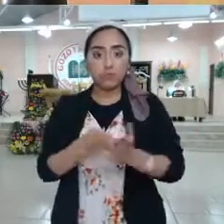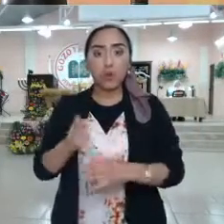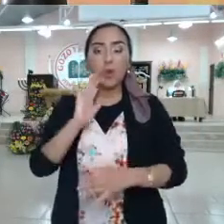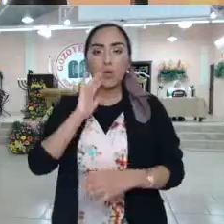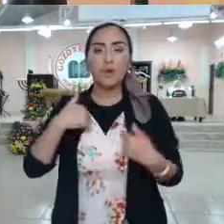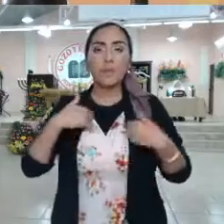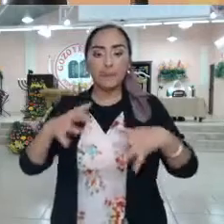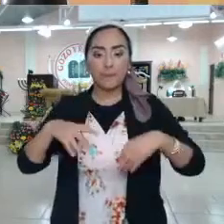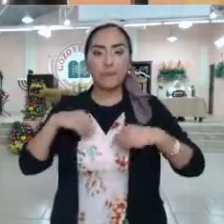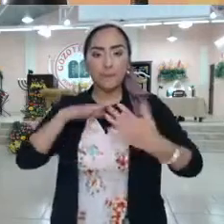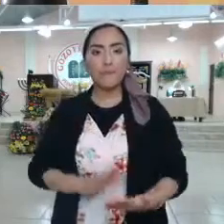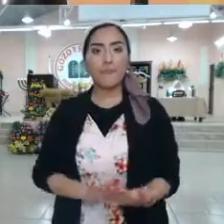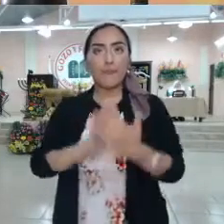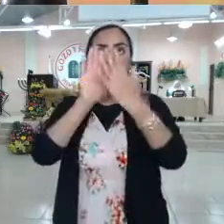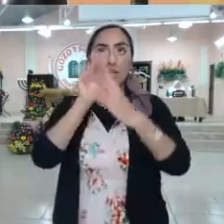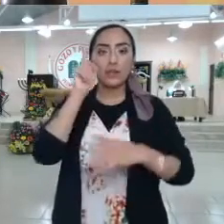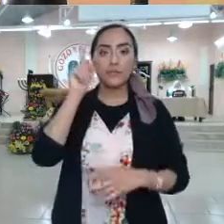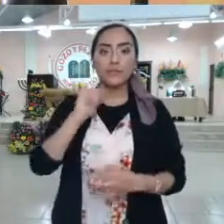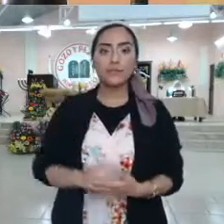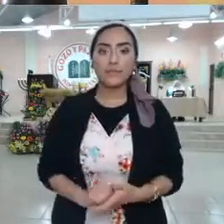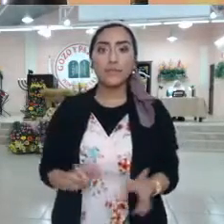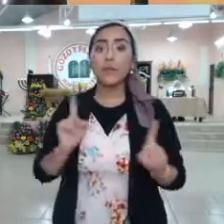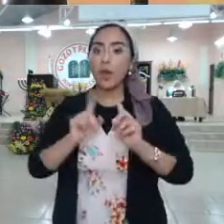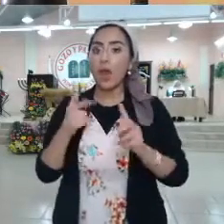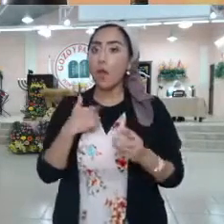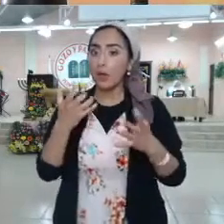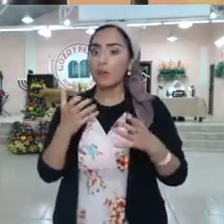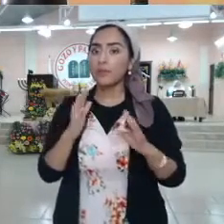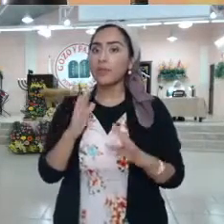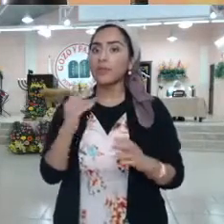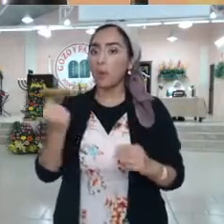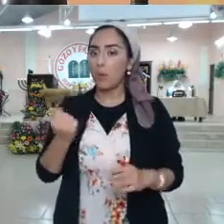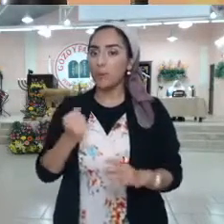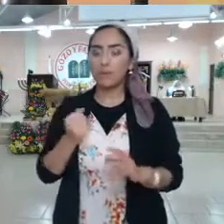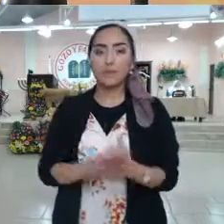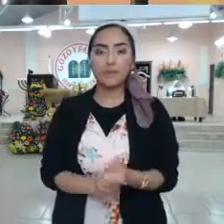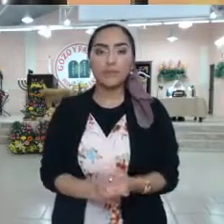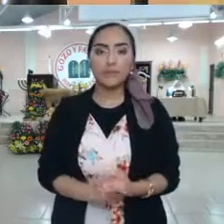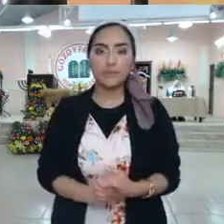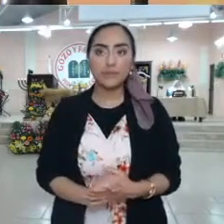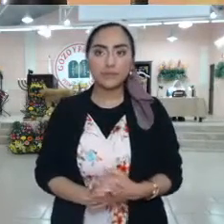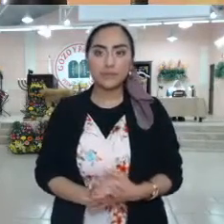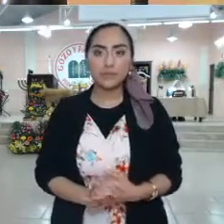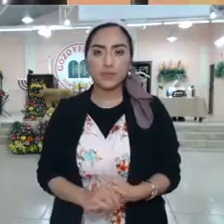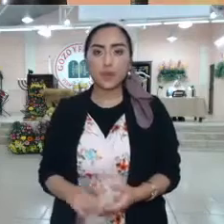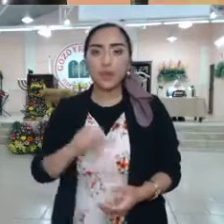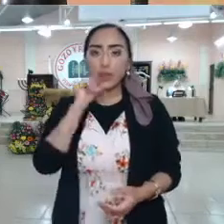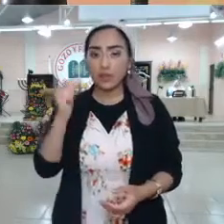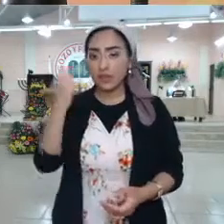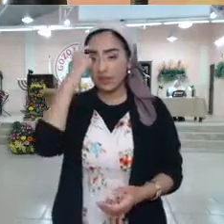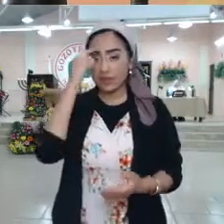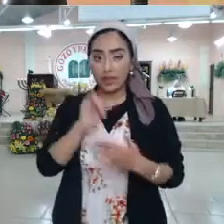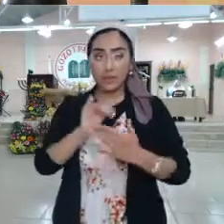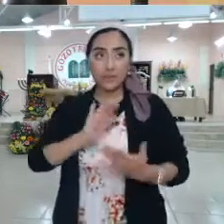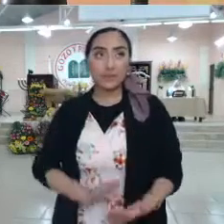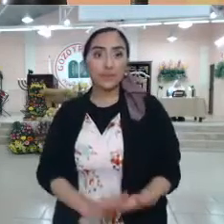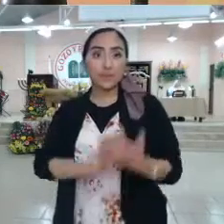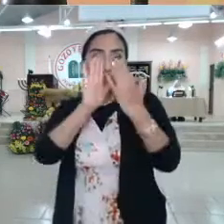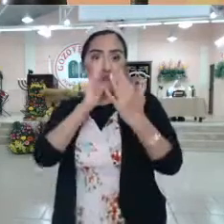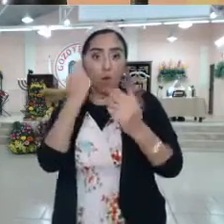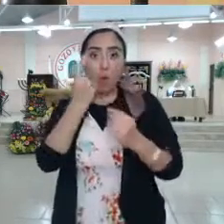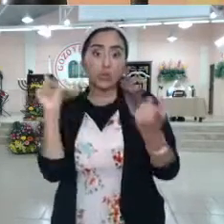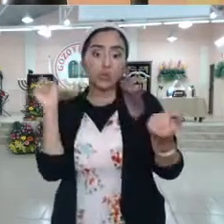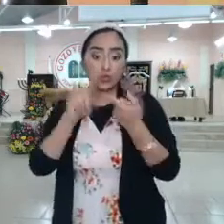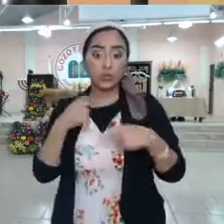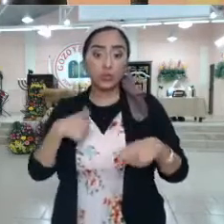serán complete aceptados will en be su accepted presencia. in his Pero presence. quiero hacer un But I want paréntesis. to make a parenthesis. No pienses que es en su presencia Don't solamente think hasta that que